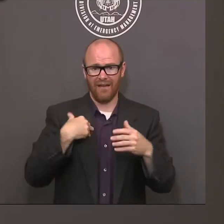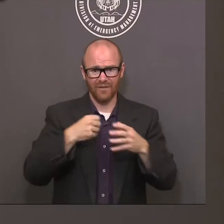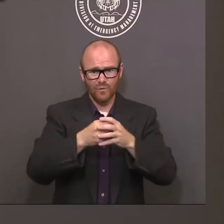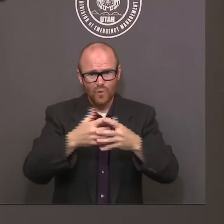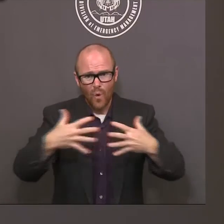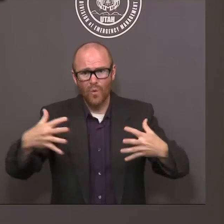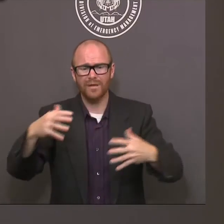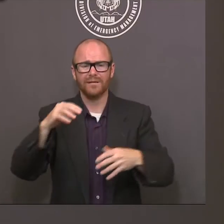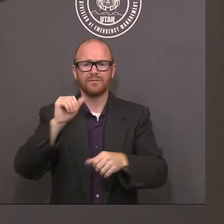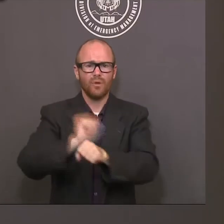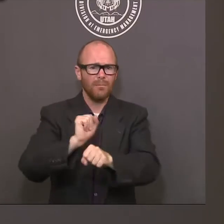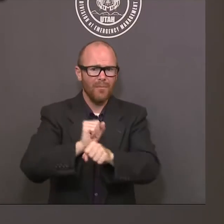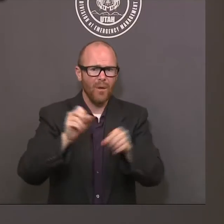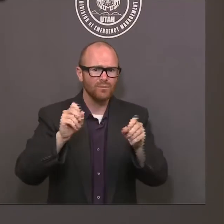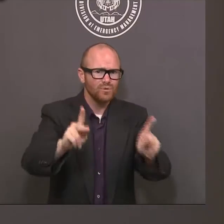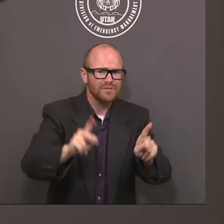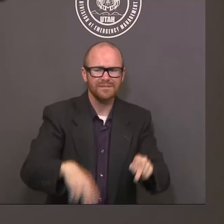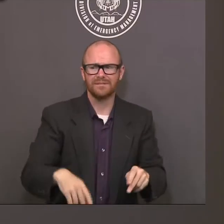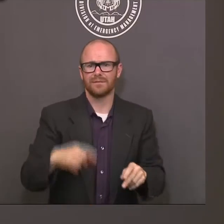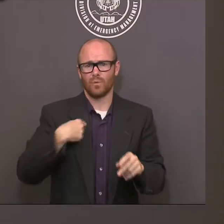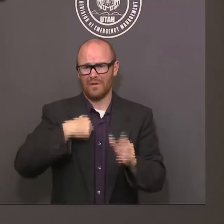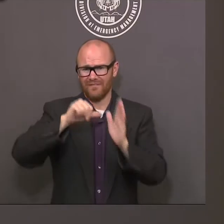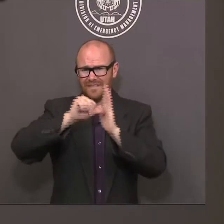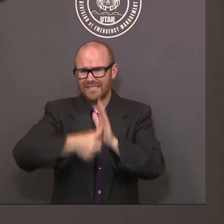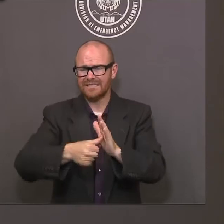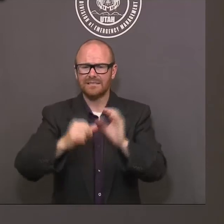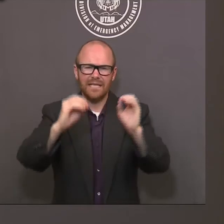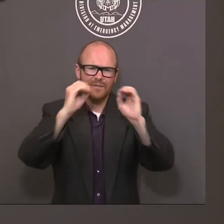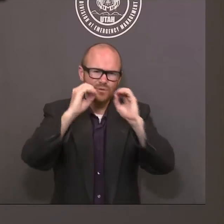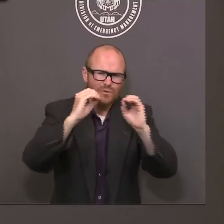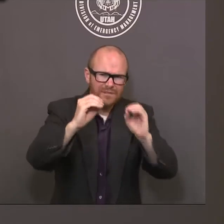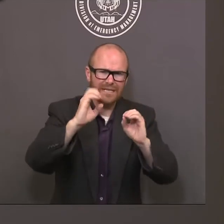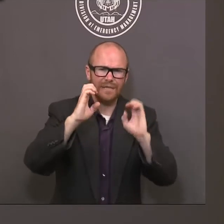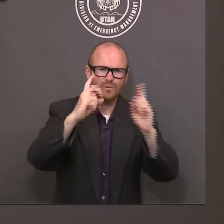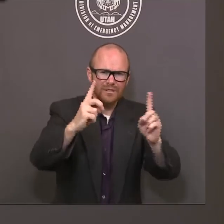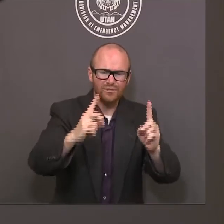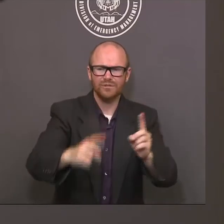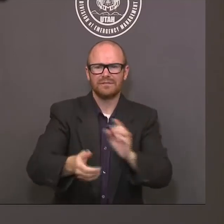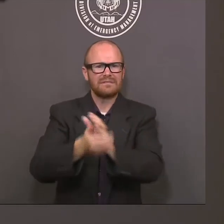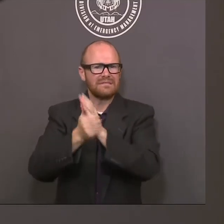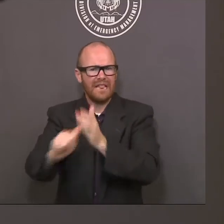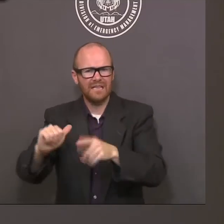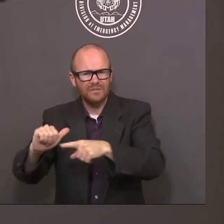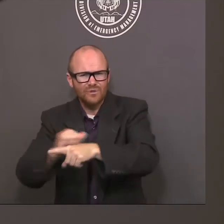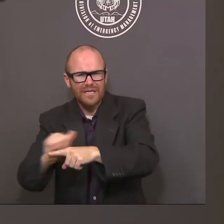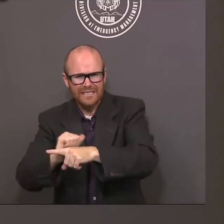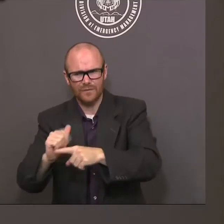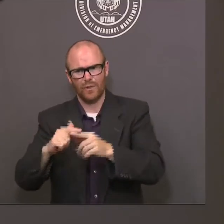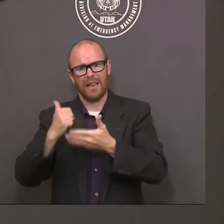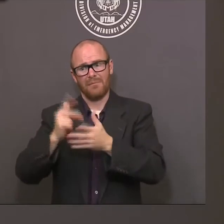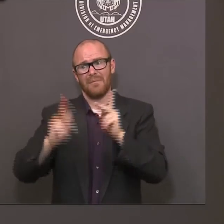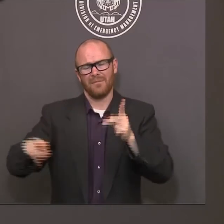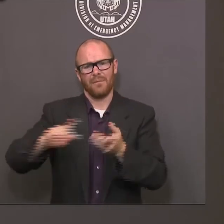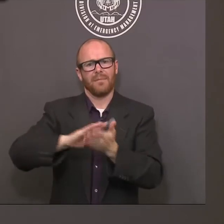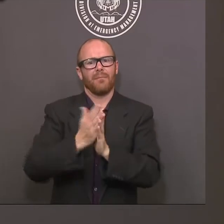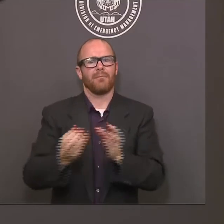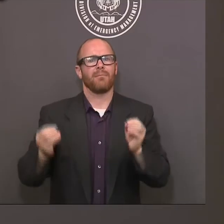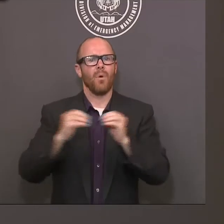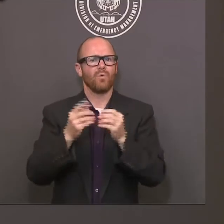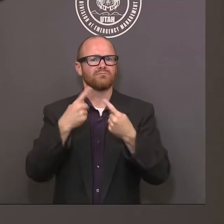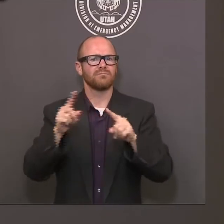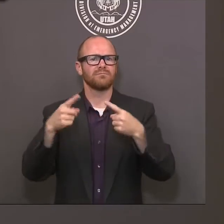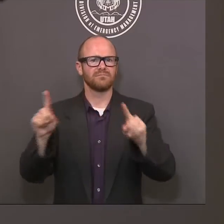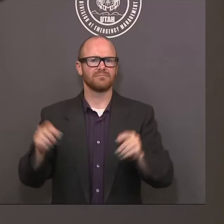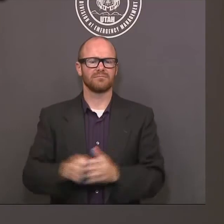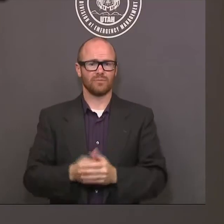opportunities, emphasis on education and skill training, giving our labor force opportunities to be the best they can be, and a free market system has not been lost on